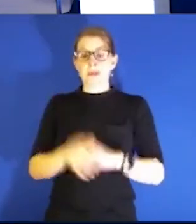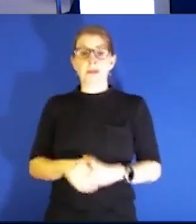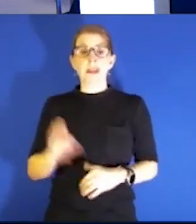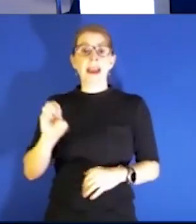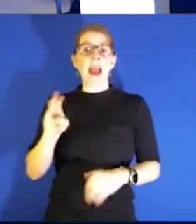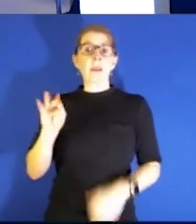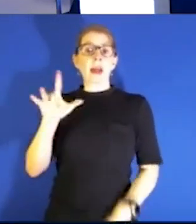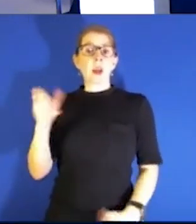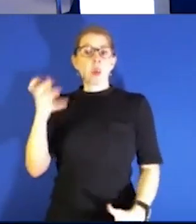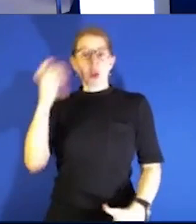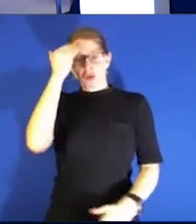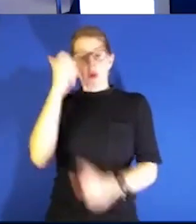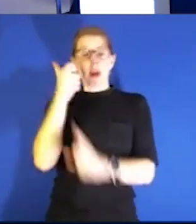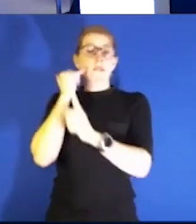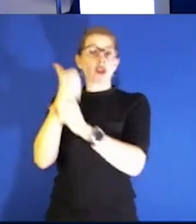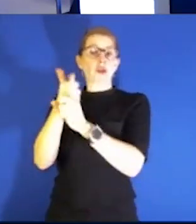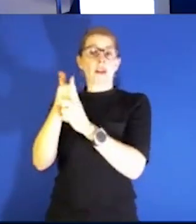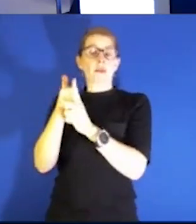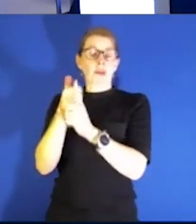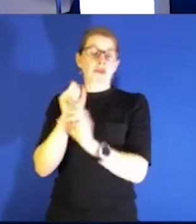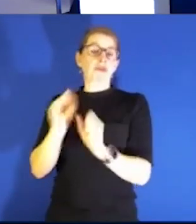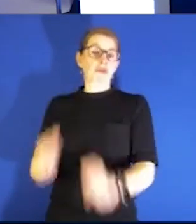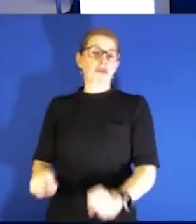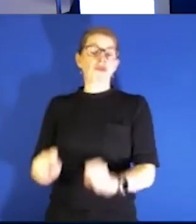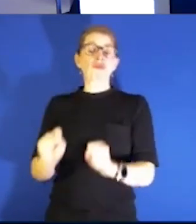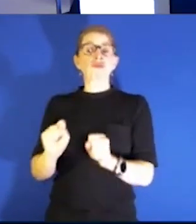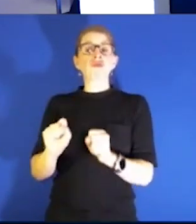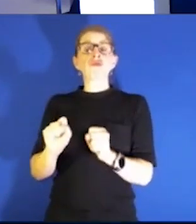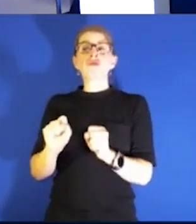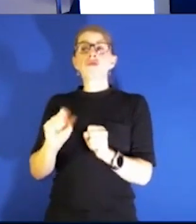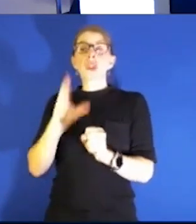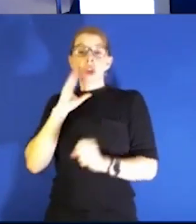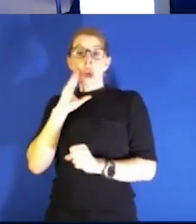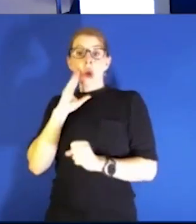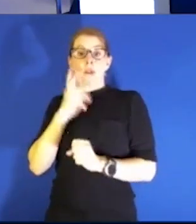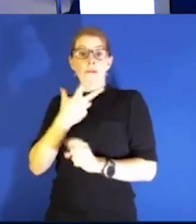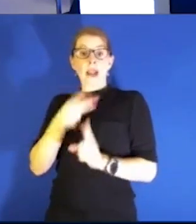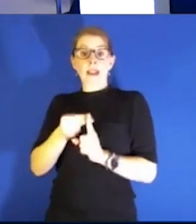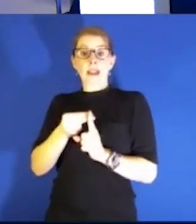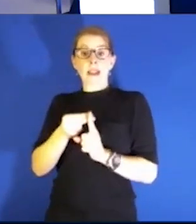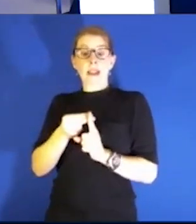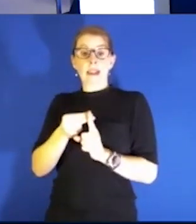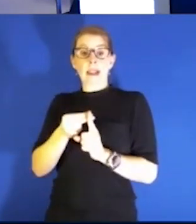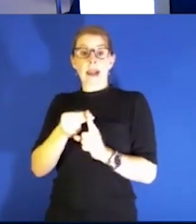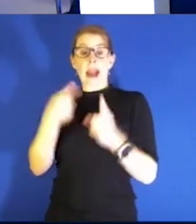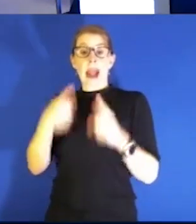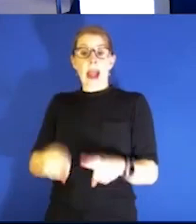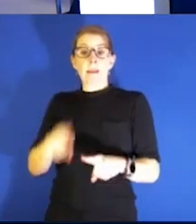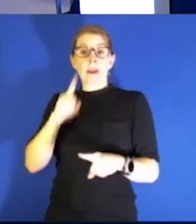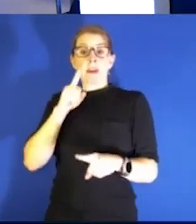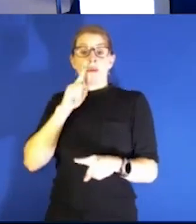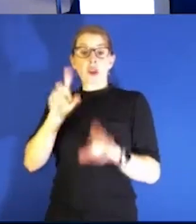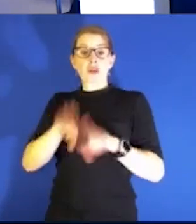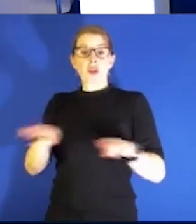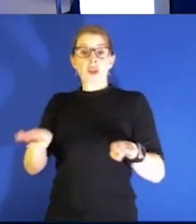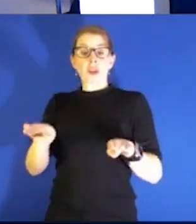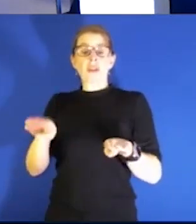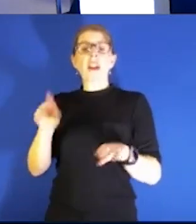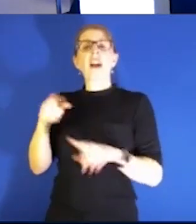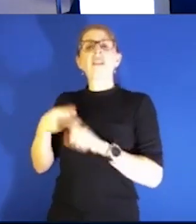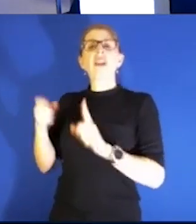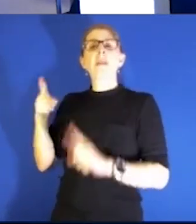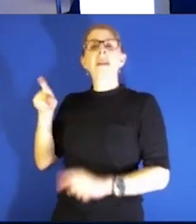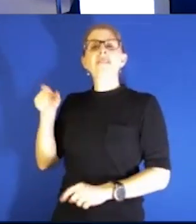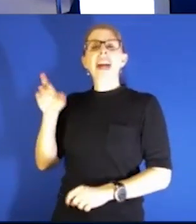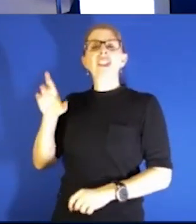if you personally can speak to when the vaccine will be coming for children per the Pfizer news. Mm-hmm. What will the series look like, and what does